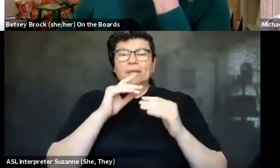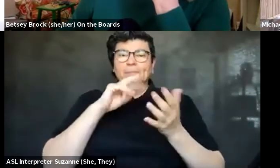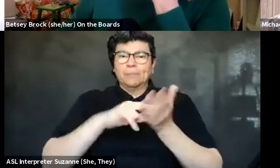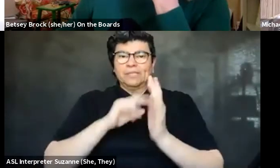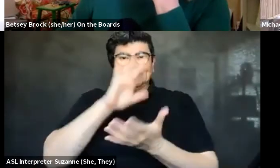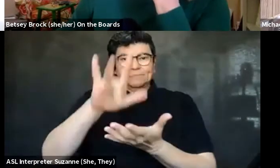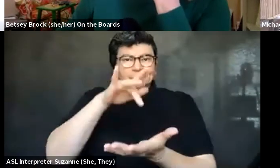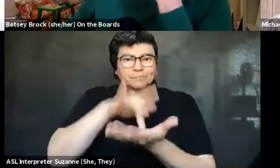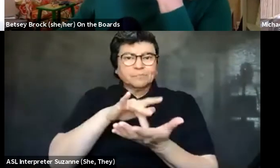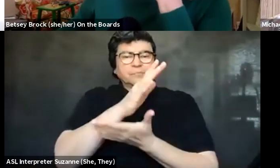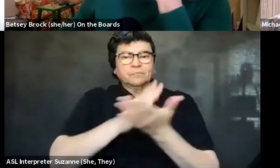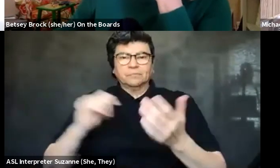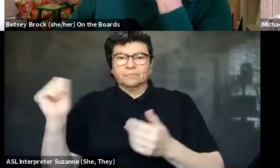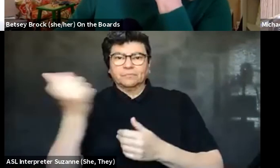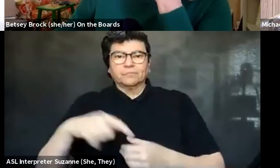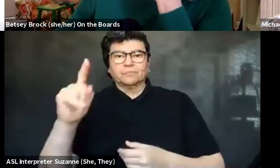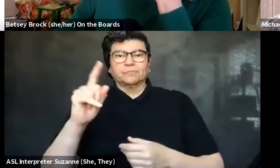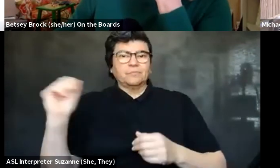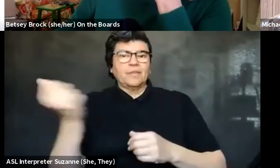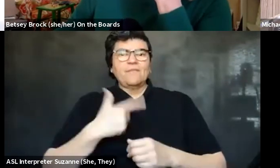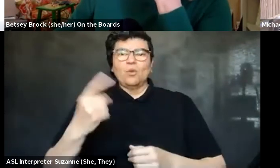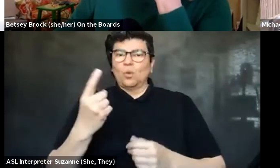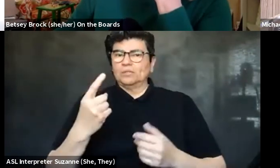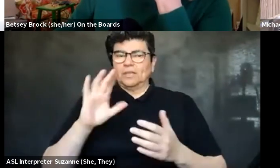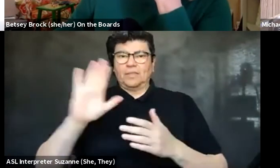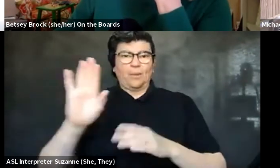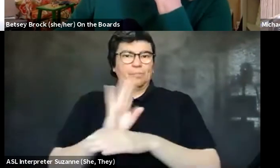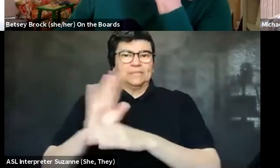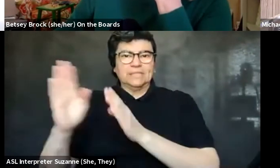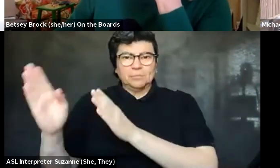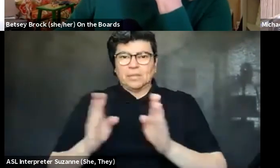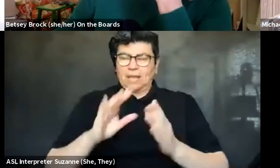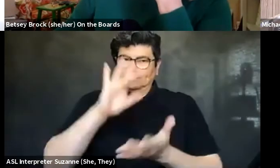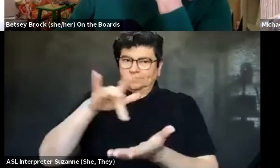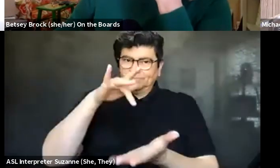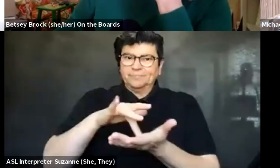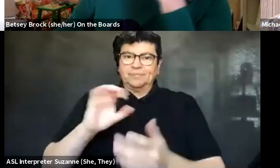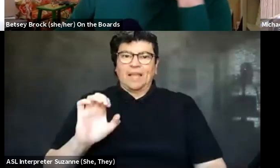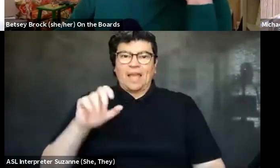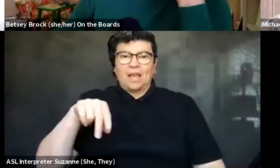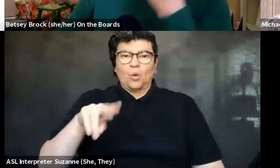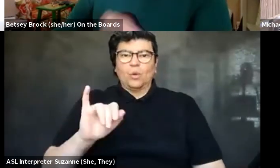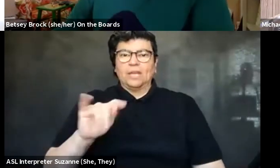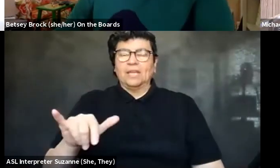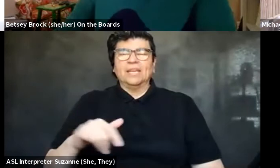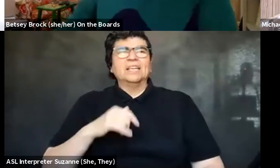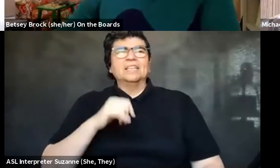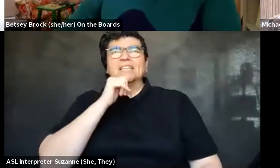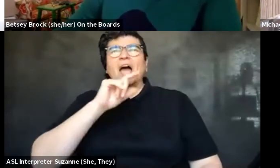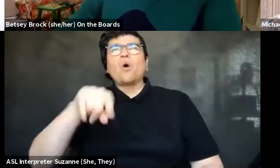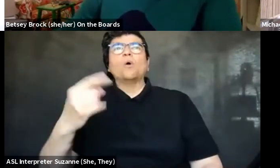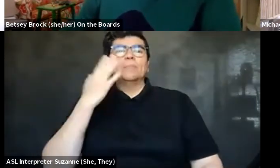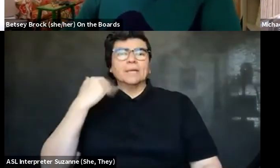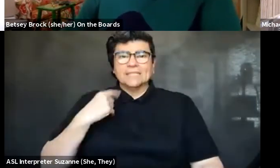central part of everyone's business plan. And it is key, apart from just being the right thing to do, it